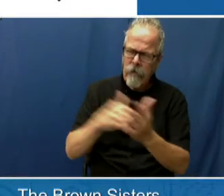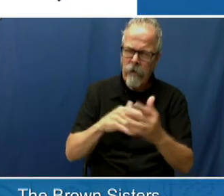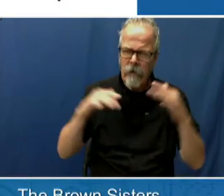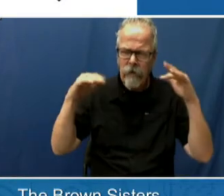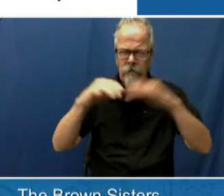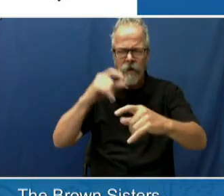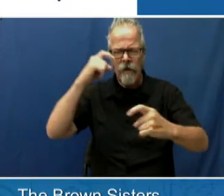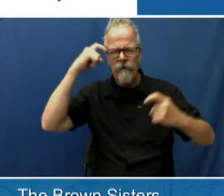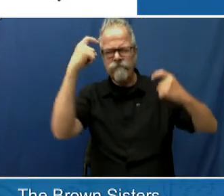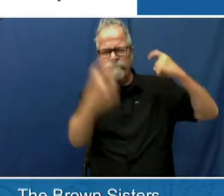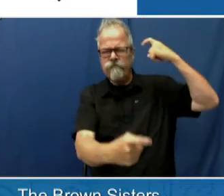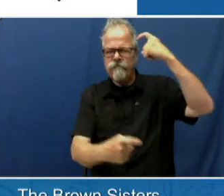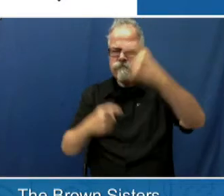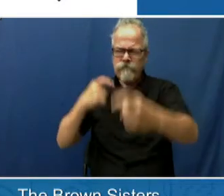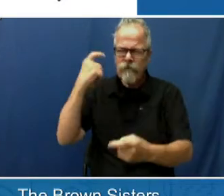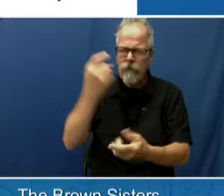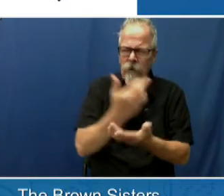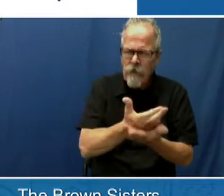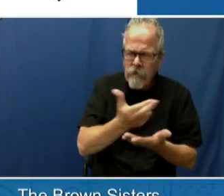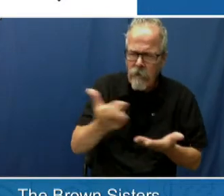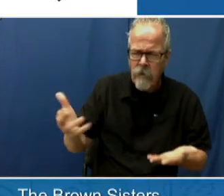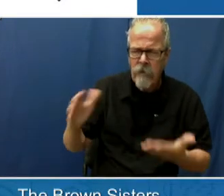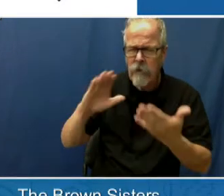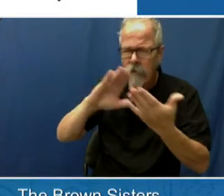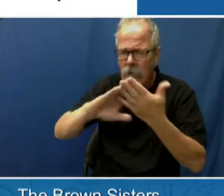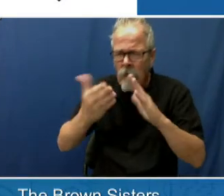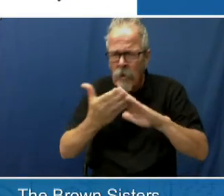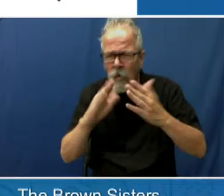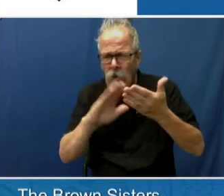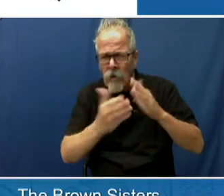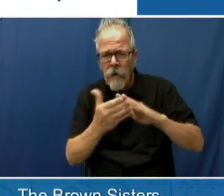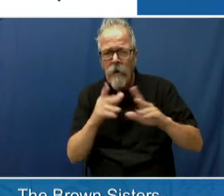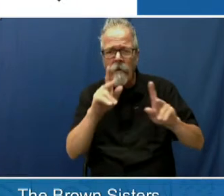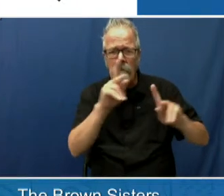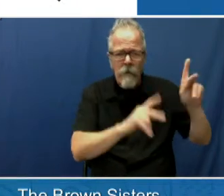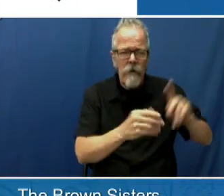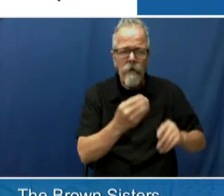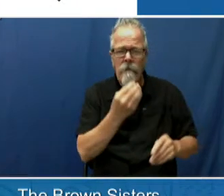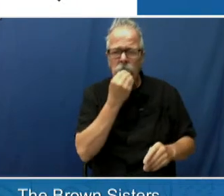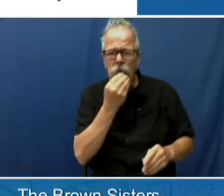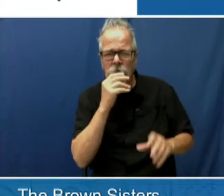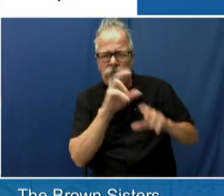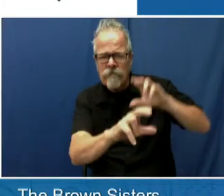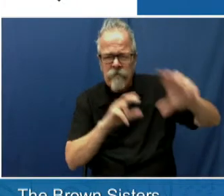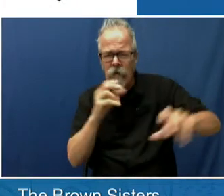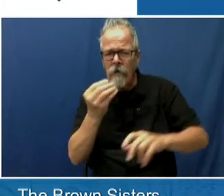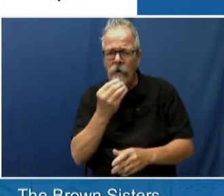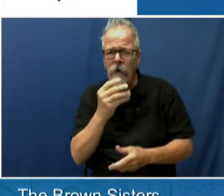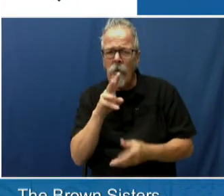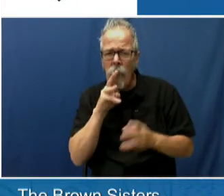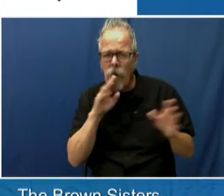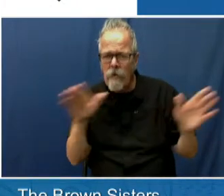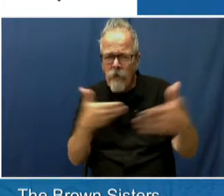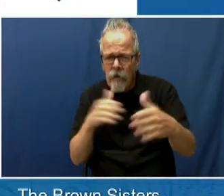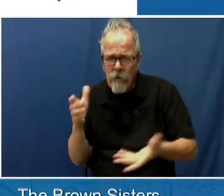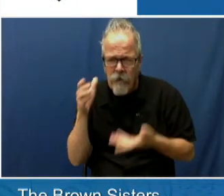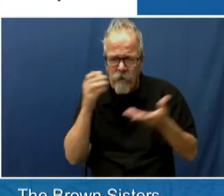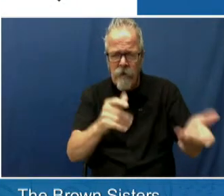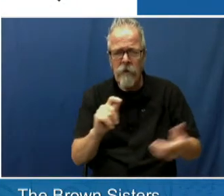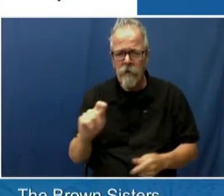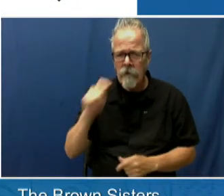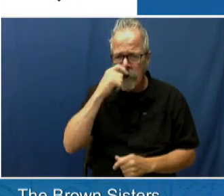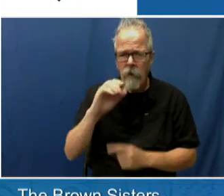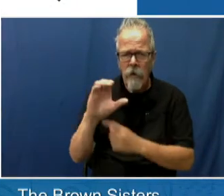community, to connect people in need with food, with water, with COVID-19 tests and vaccines.